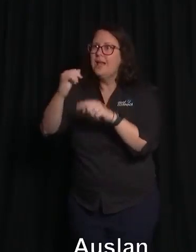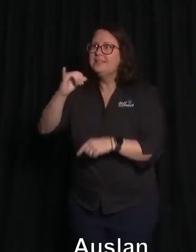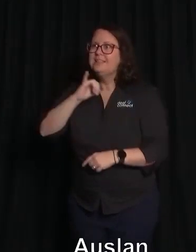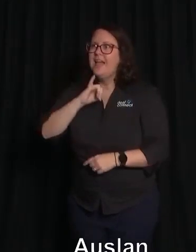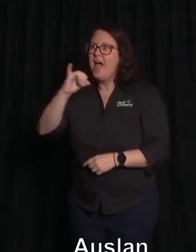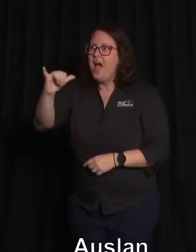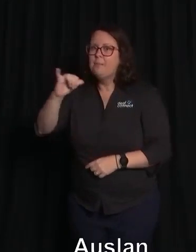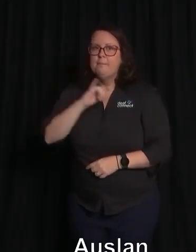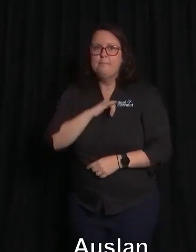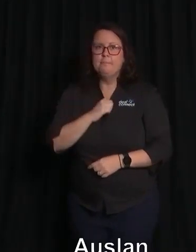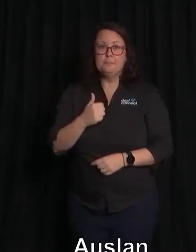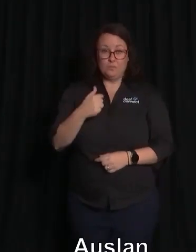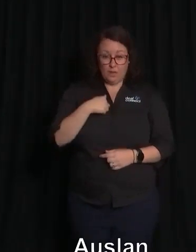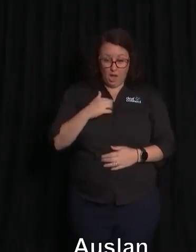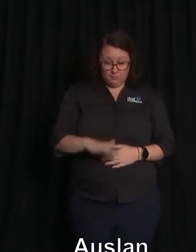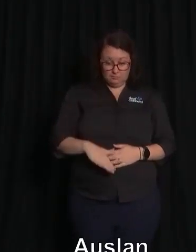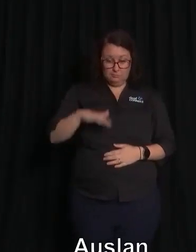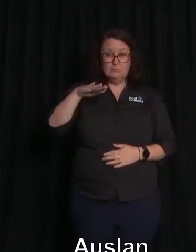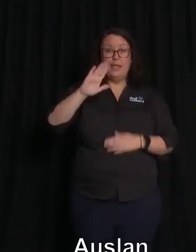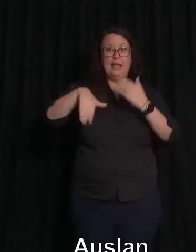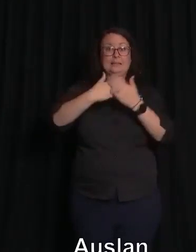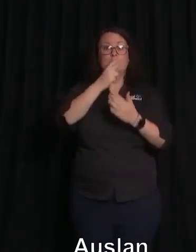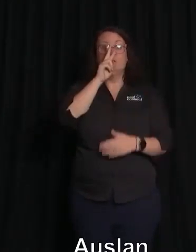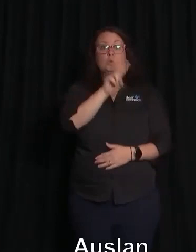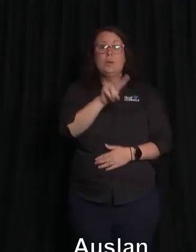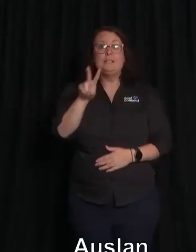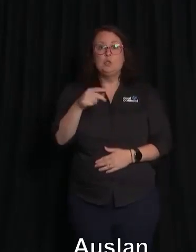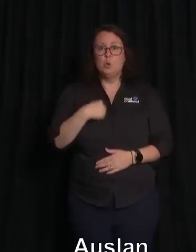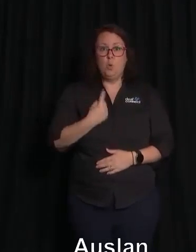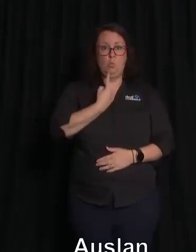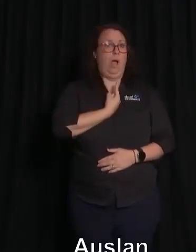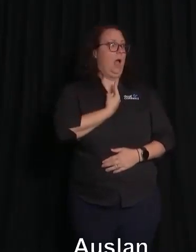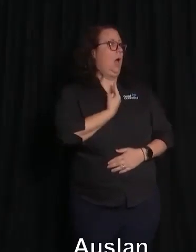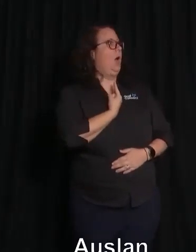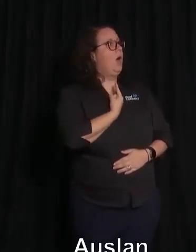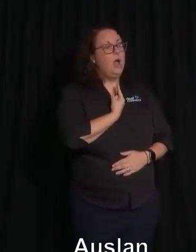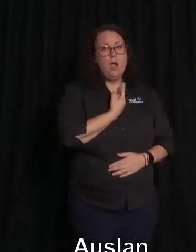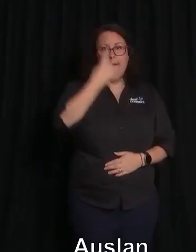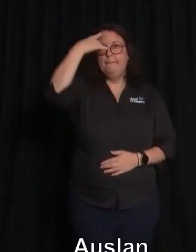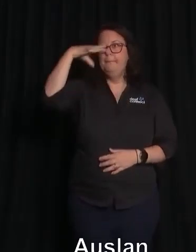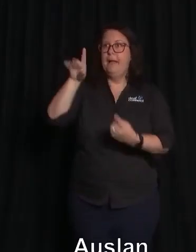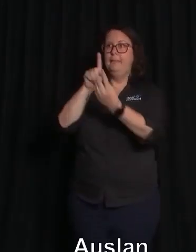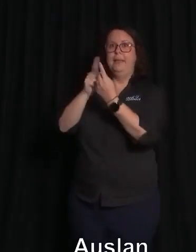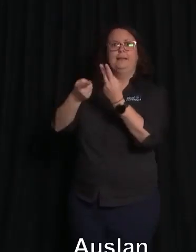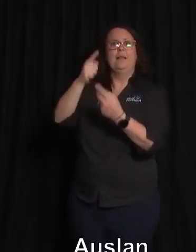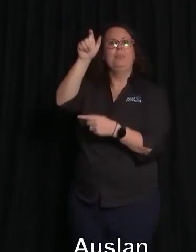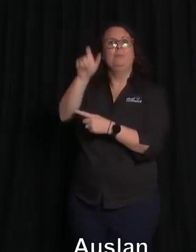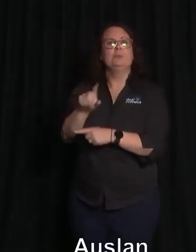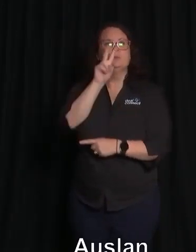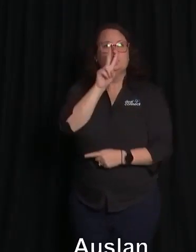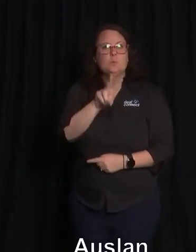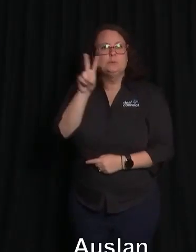I thought I was the only person born like this. I thought there was no one else in the entire universe like me, until